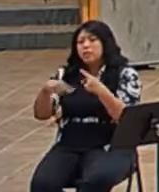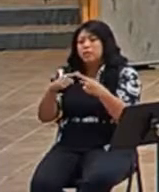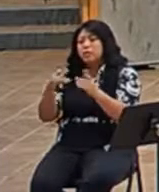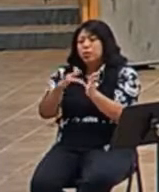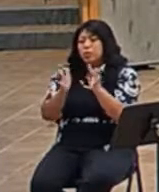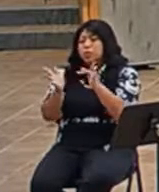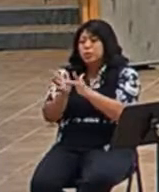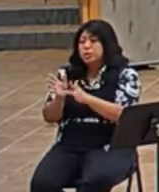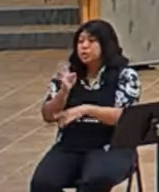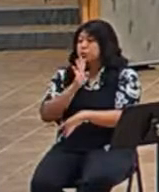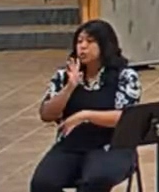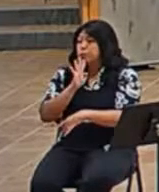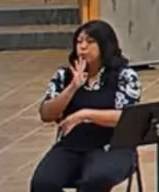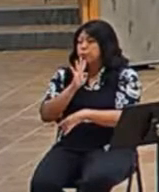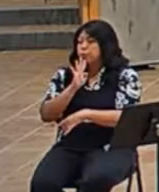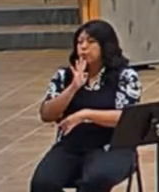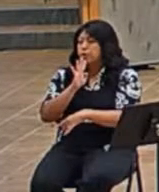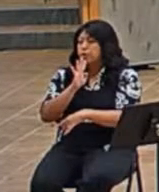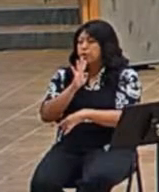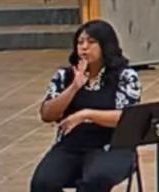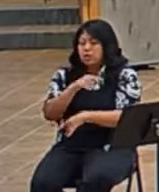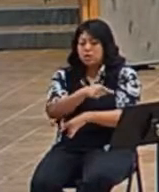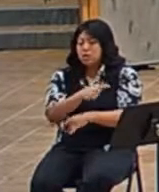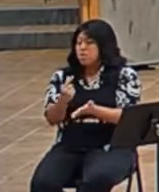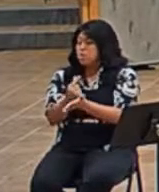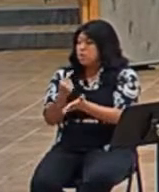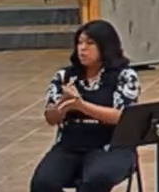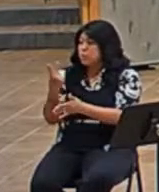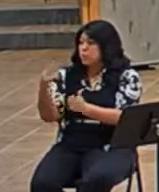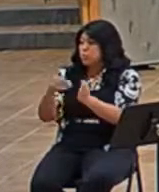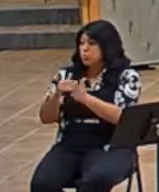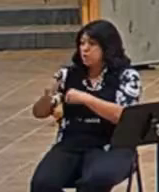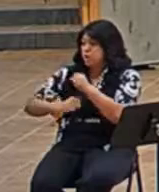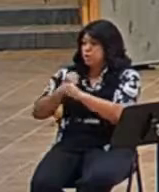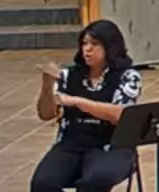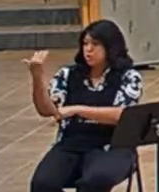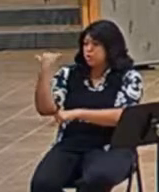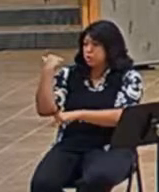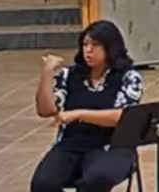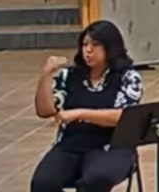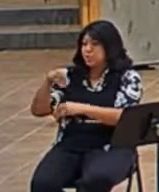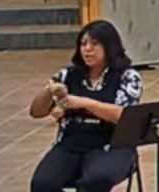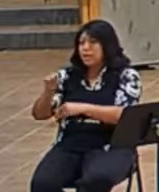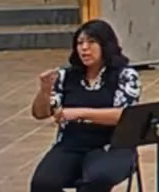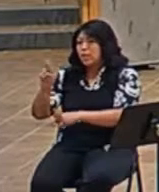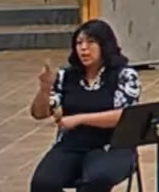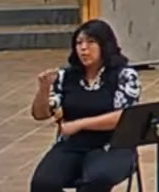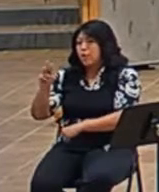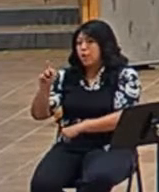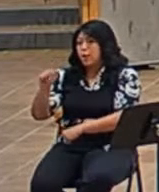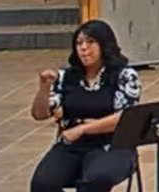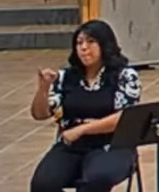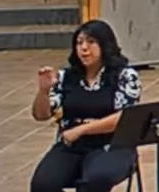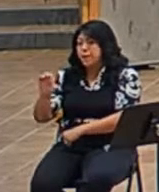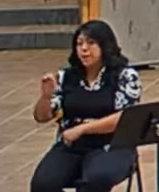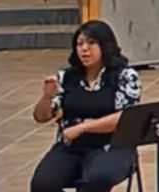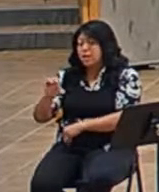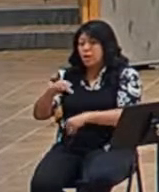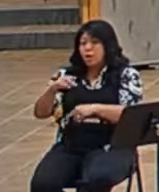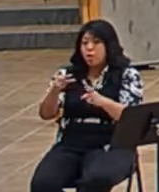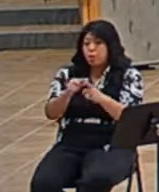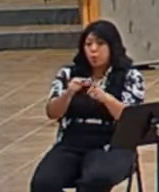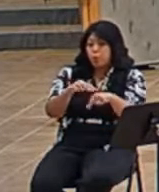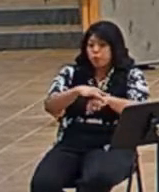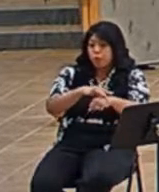spoke these words 2,000 years ago, in Aramaic, the word for earth is the